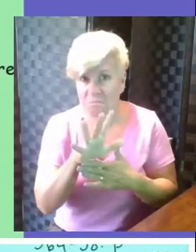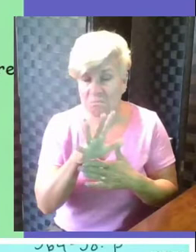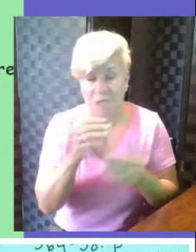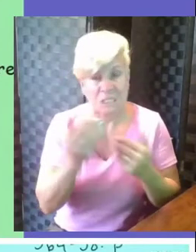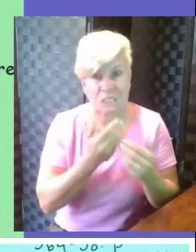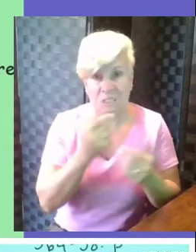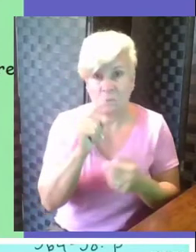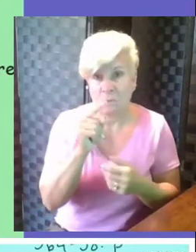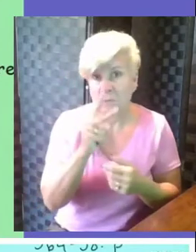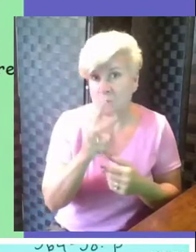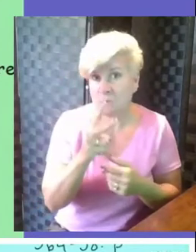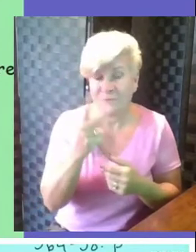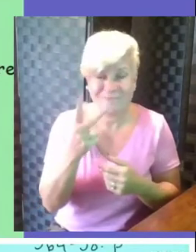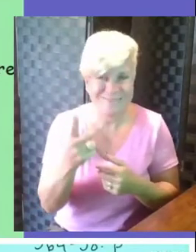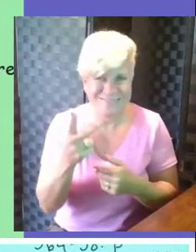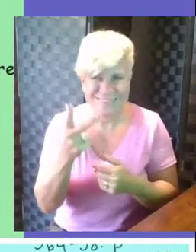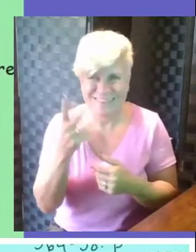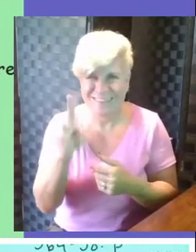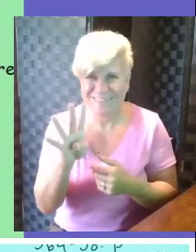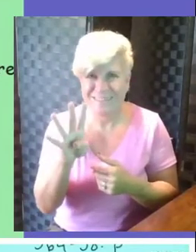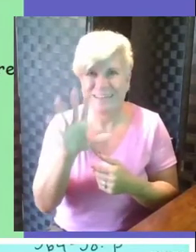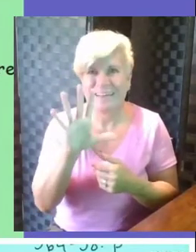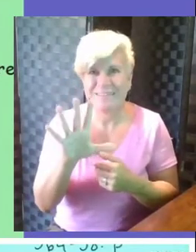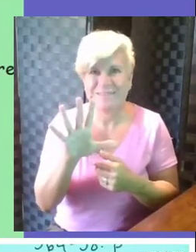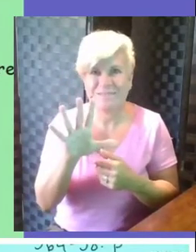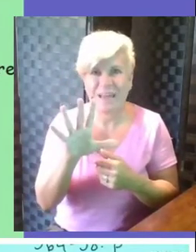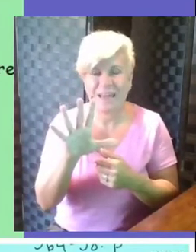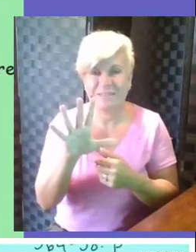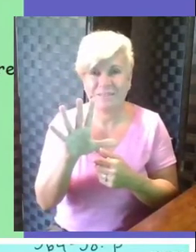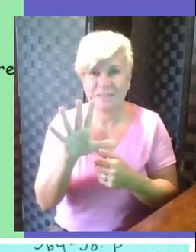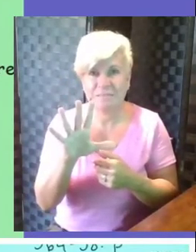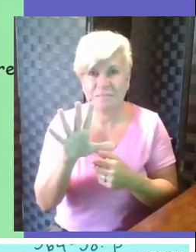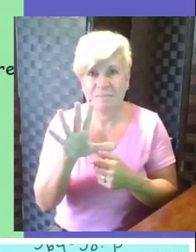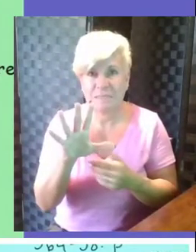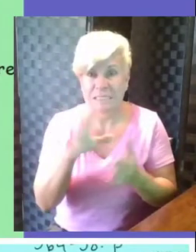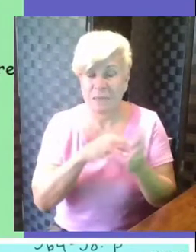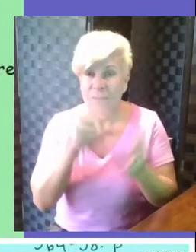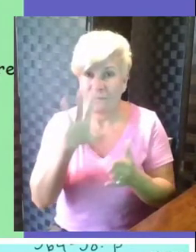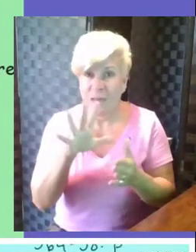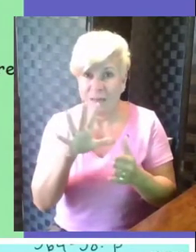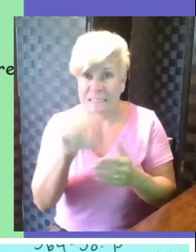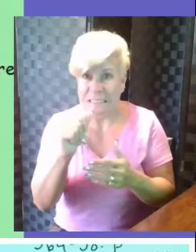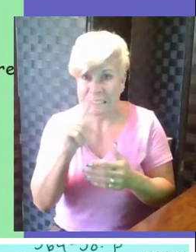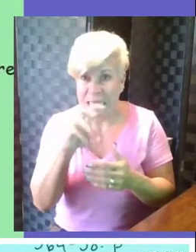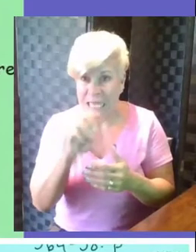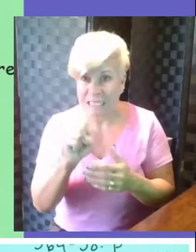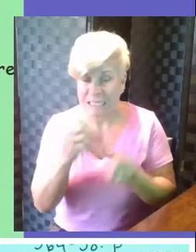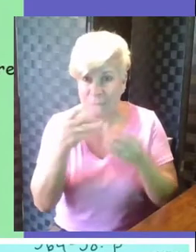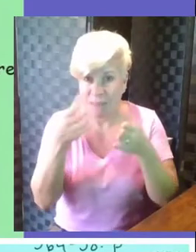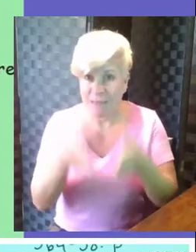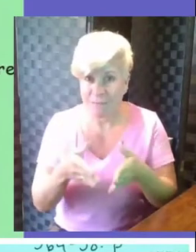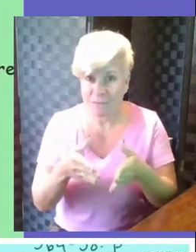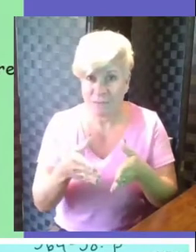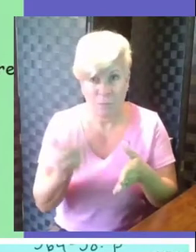that's easy. 1, 2, 3, 4, 5. I'm taking away 5 tens. Well, I only had 5 tens,